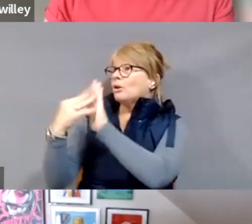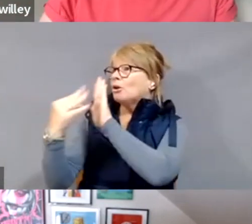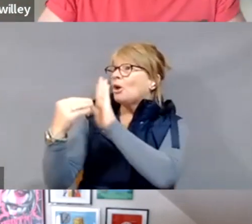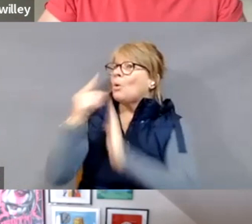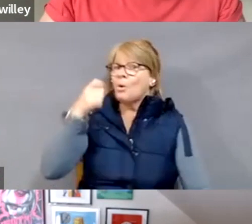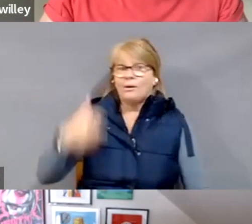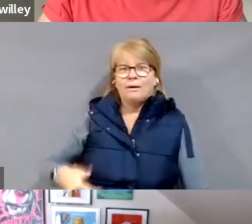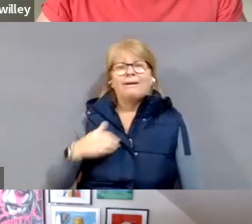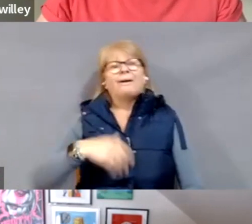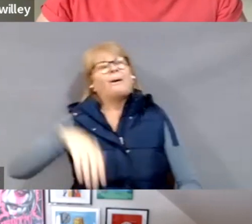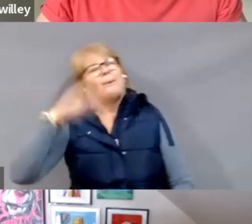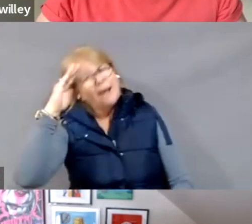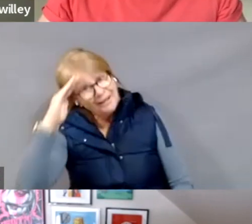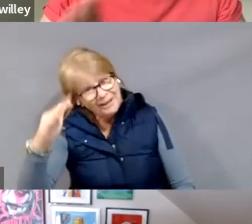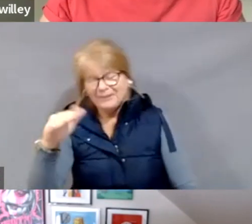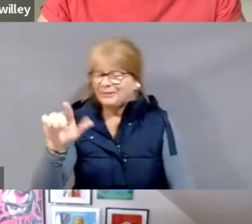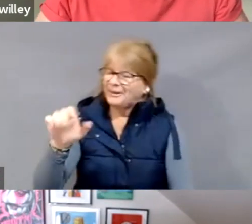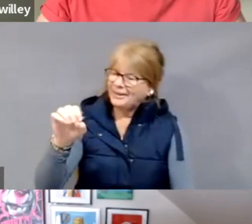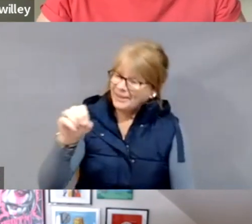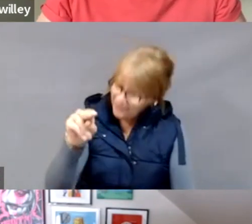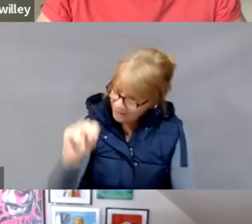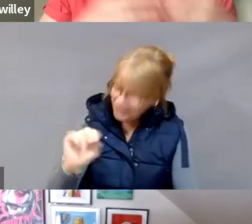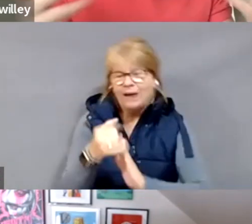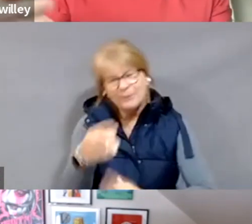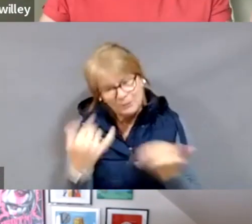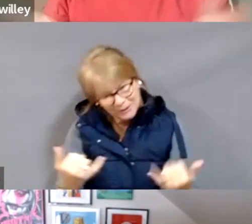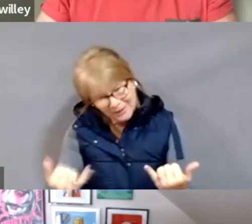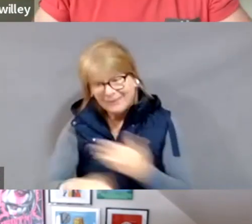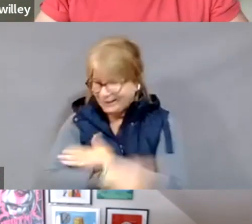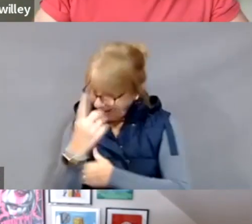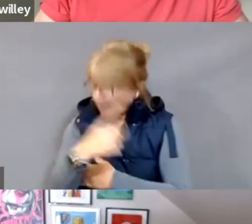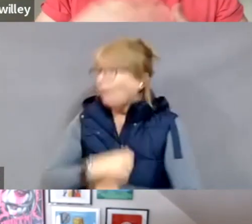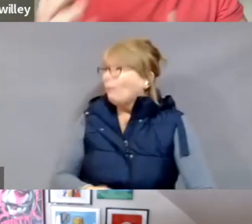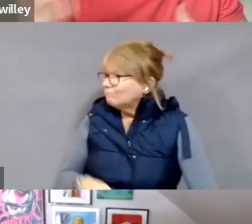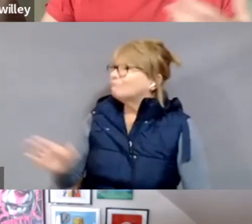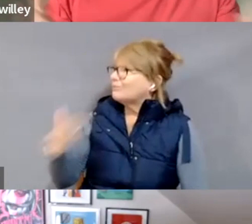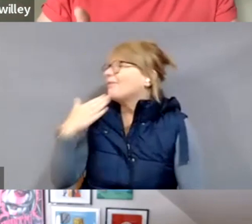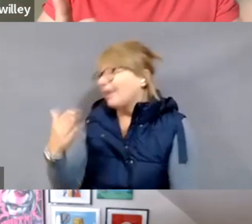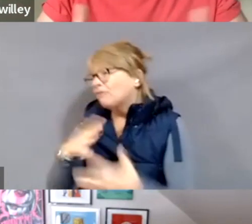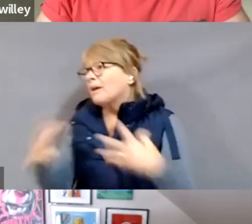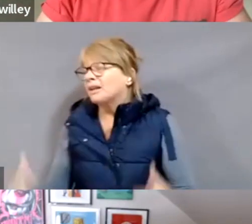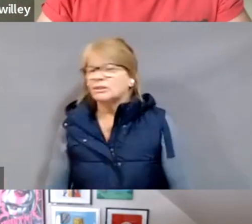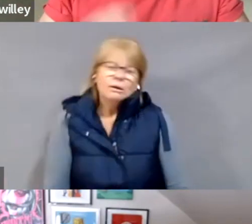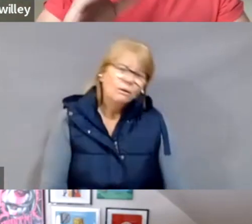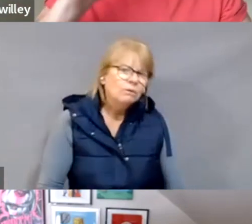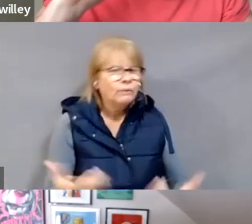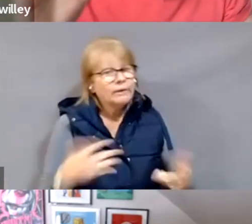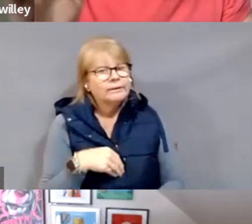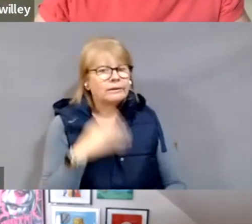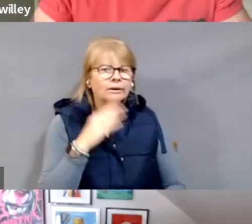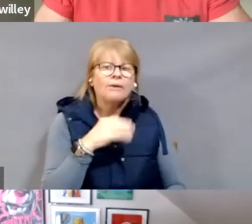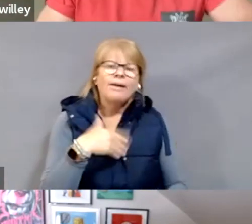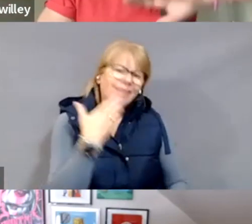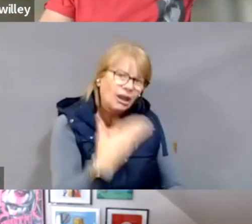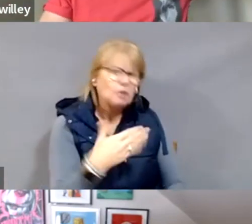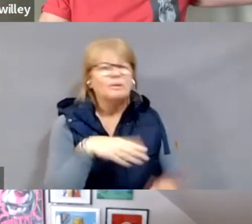in and they would say, oh, hello, Leon, how are you doing? How's it going today? You know, and I would audition and say, thank you very much. Well, you're not really, thank you very